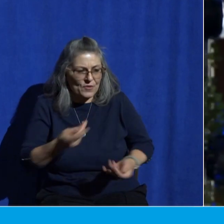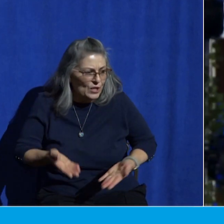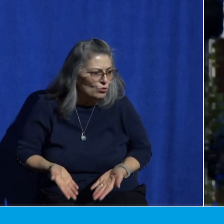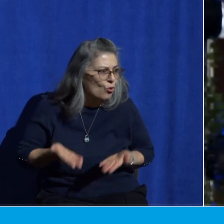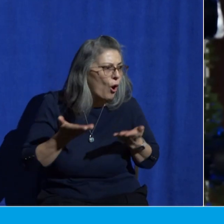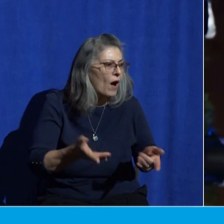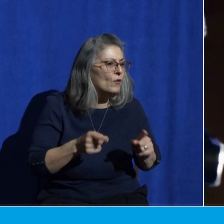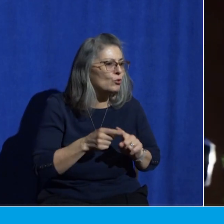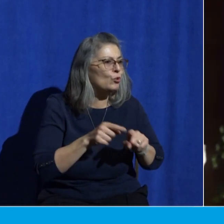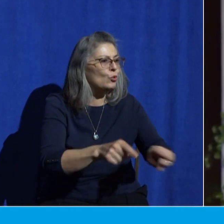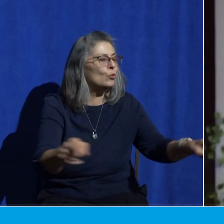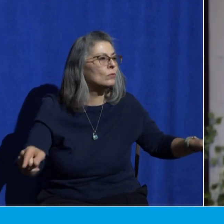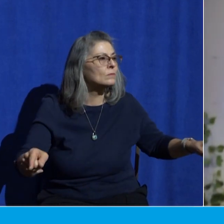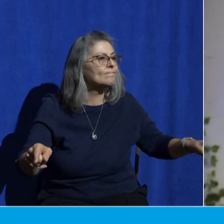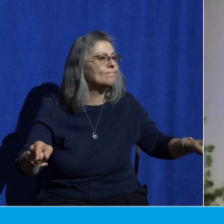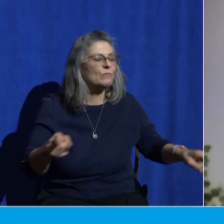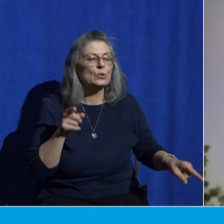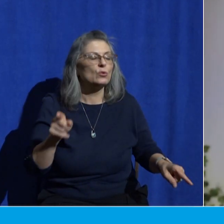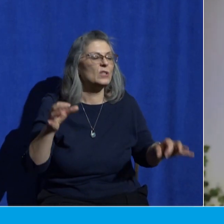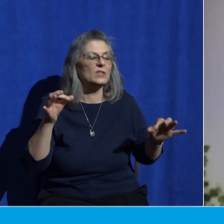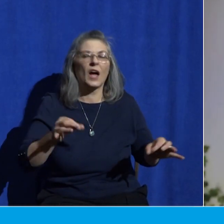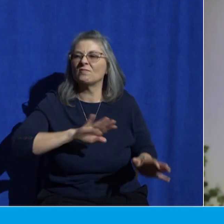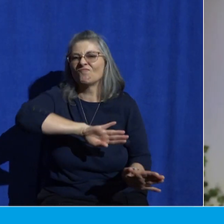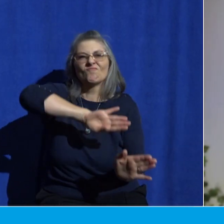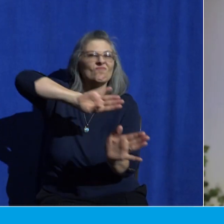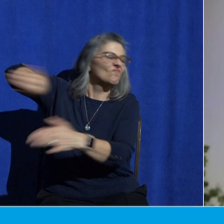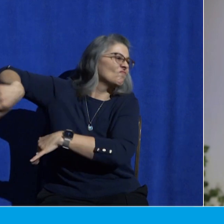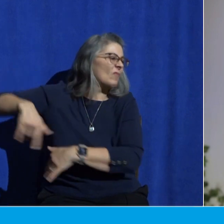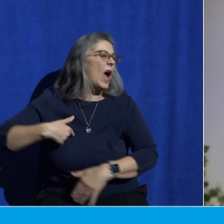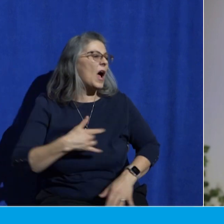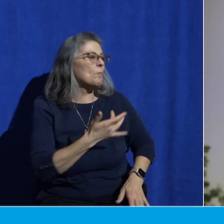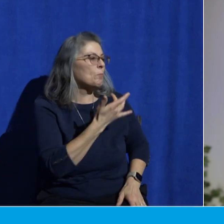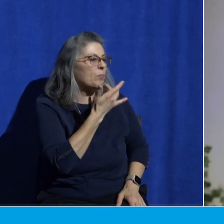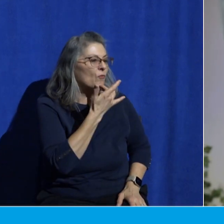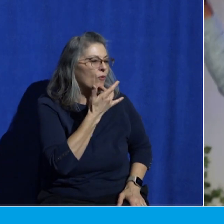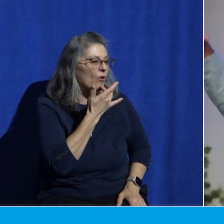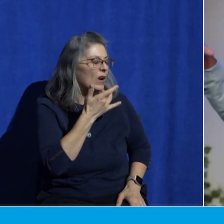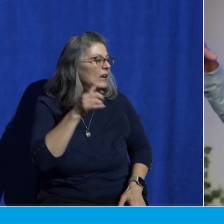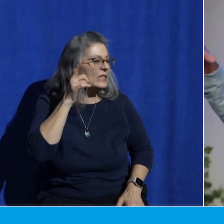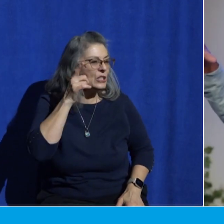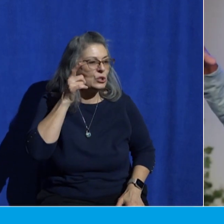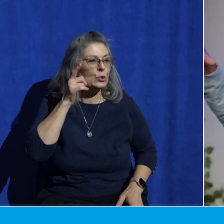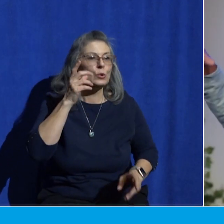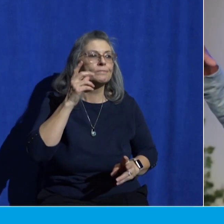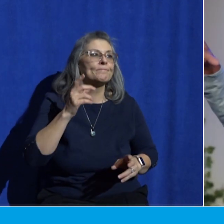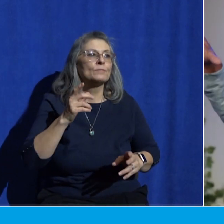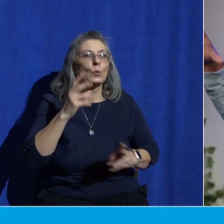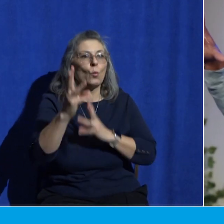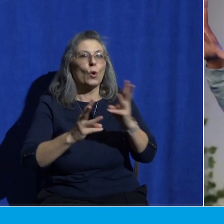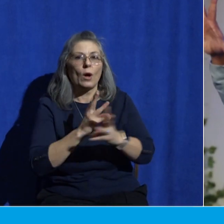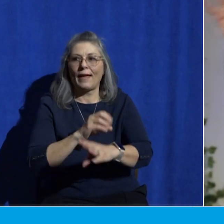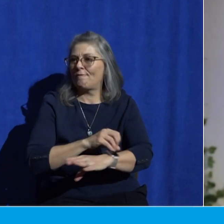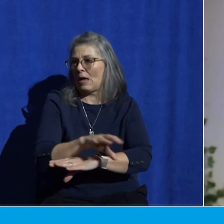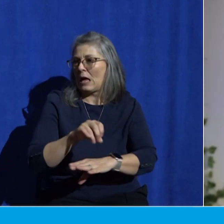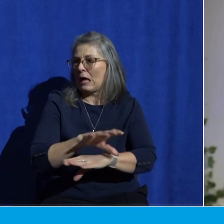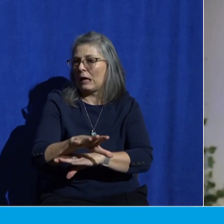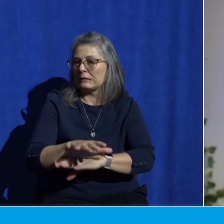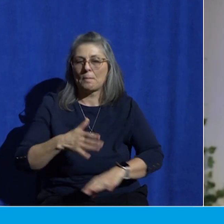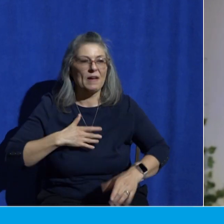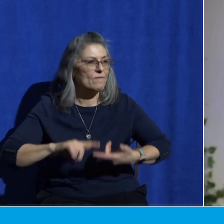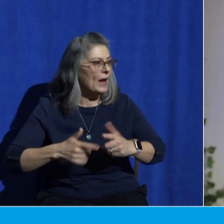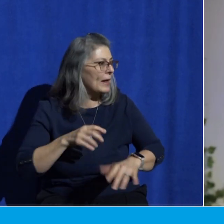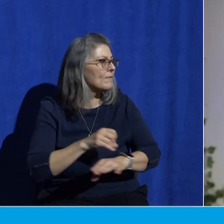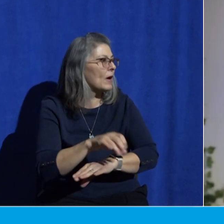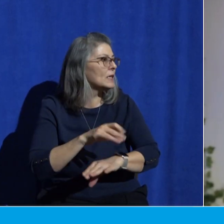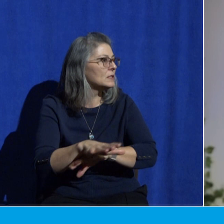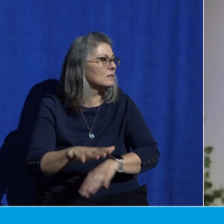going to give you all this. But you didn't want to listen to the word of the God who said, let there be light. Like,